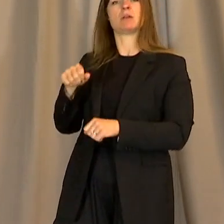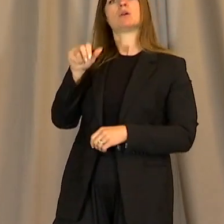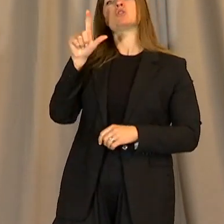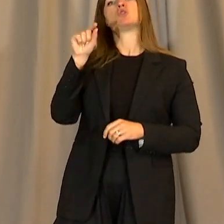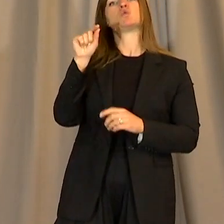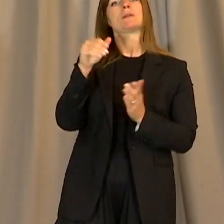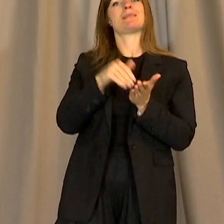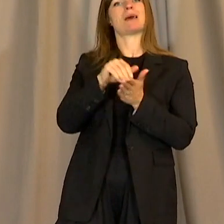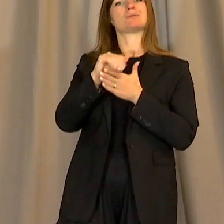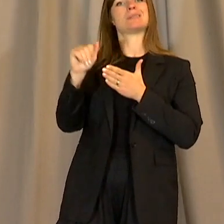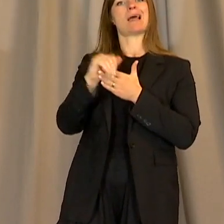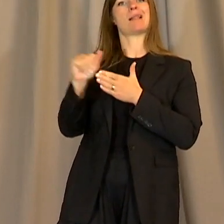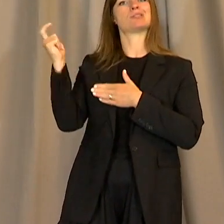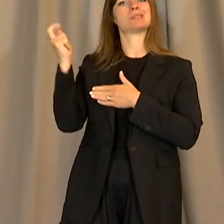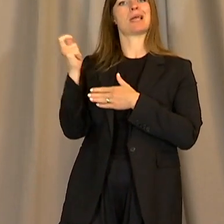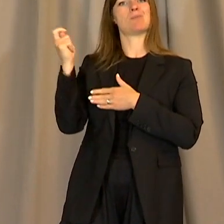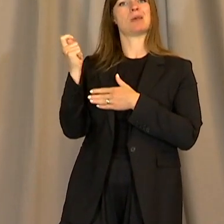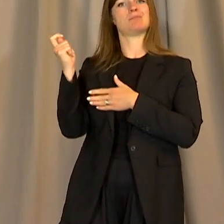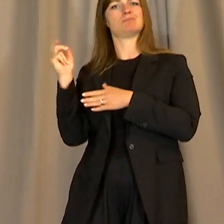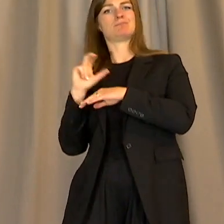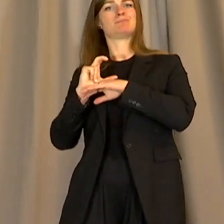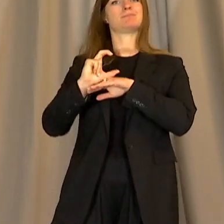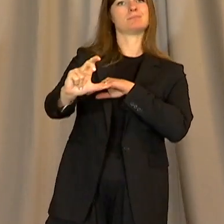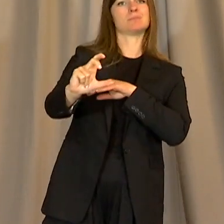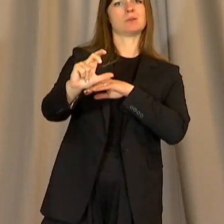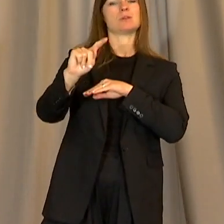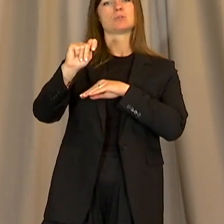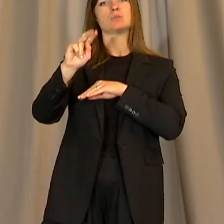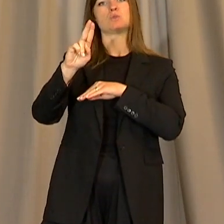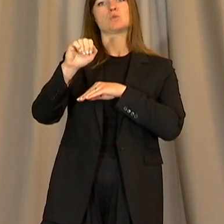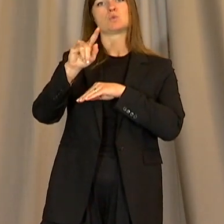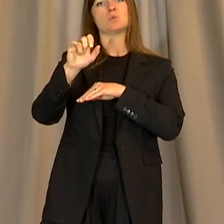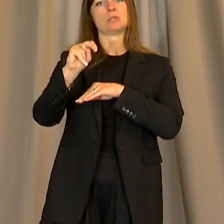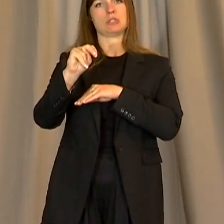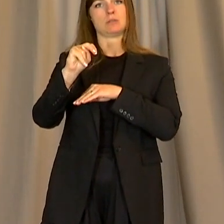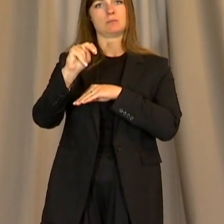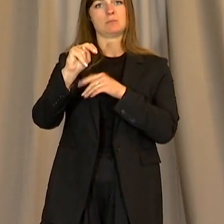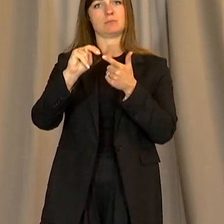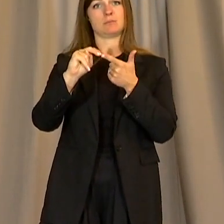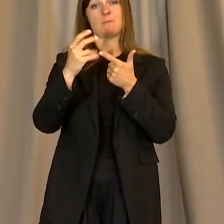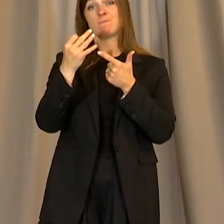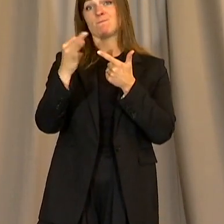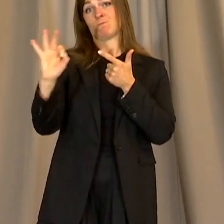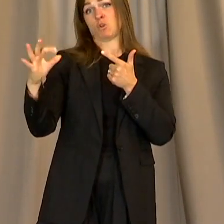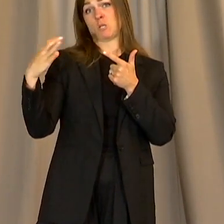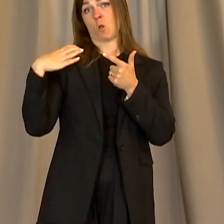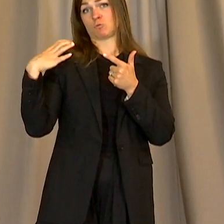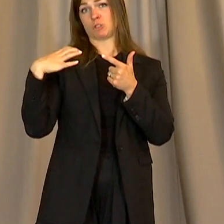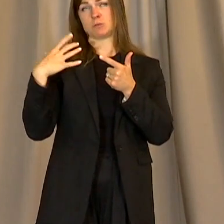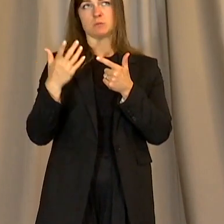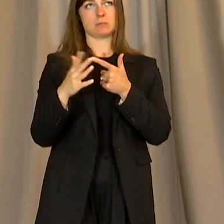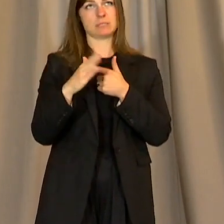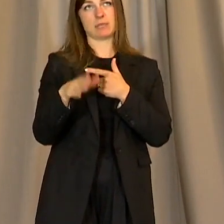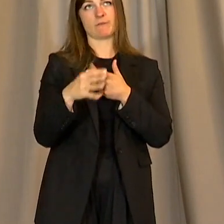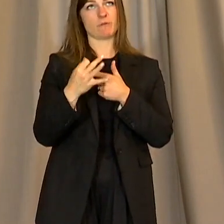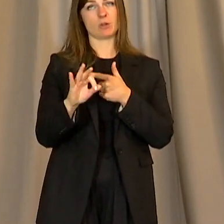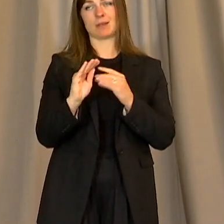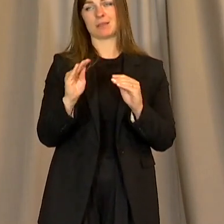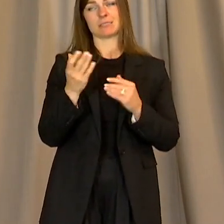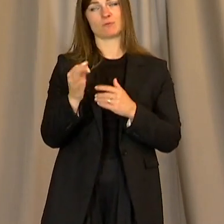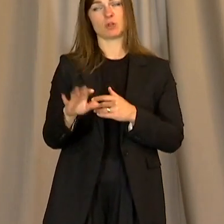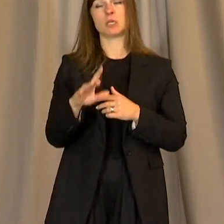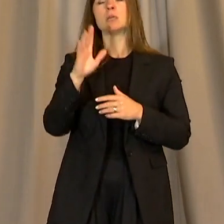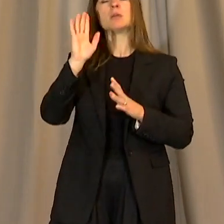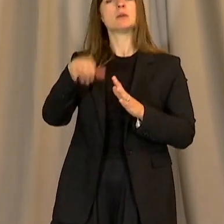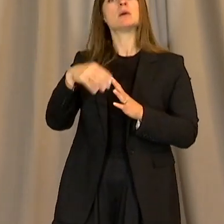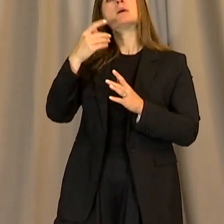stipend that you could use to your tuition. You also get free coaching. Well, it's never the free. I don't think anything's free, but